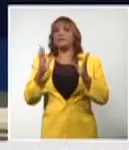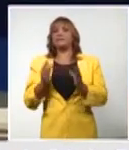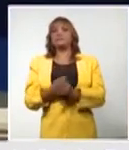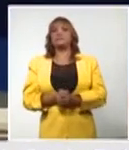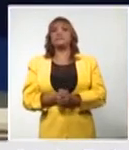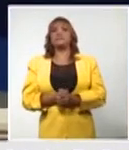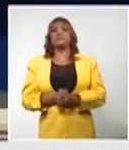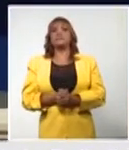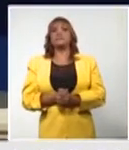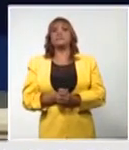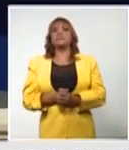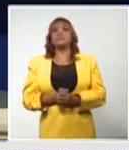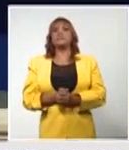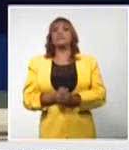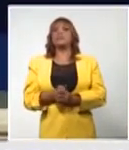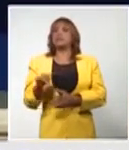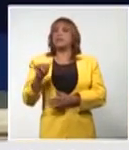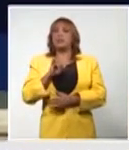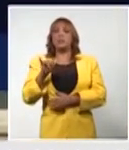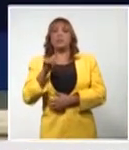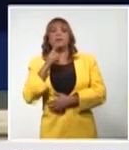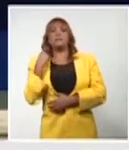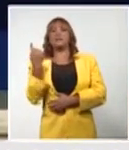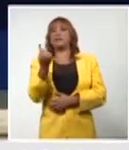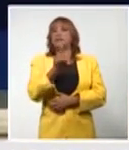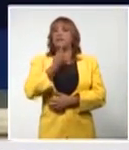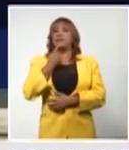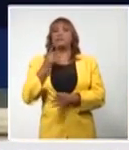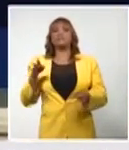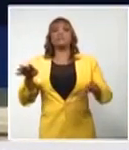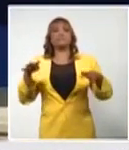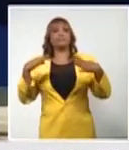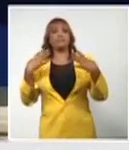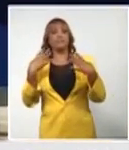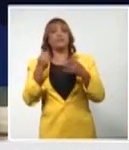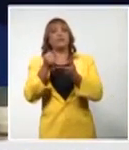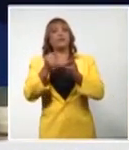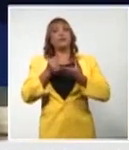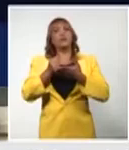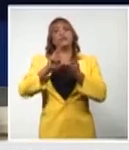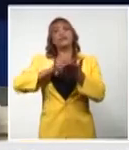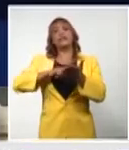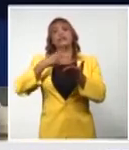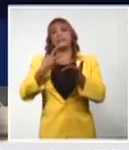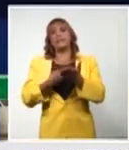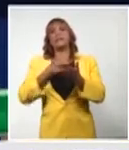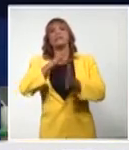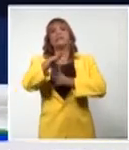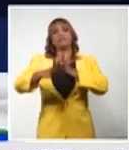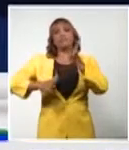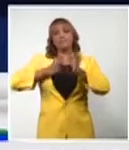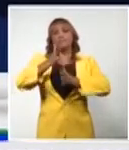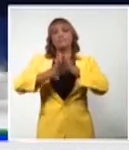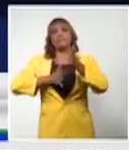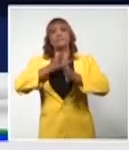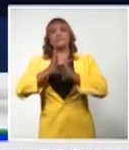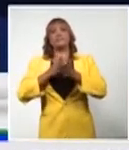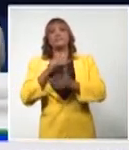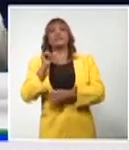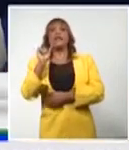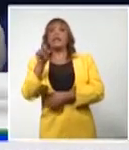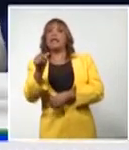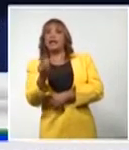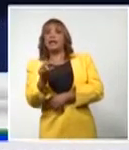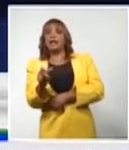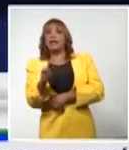Good morning to all of you who make this broadcast possible, to Raul supporting us from the studios, to our sign language